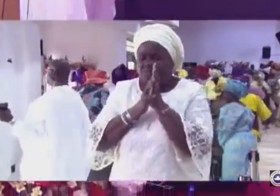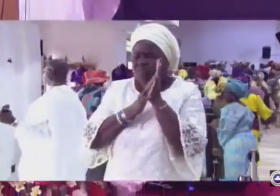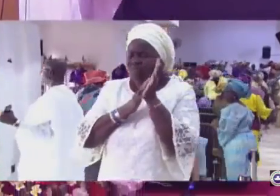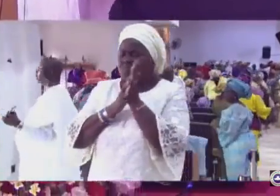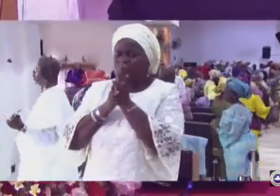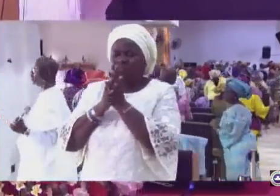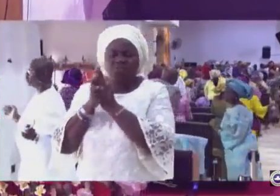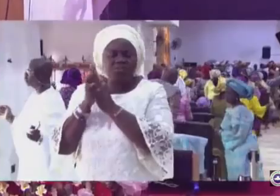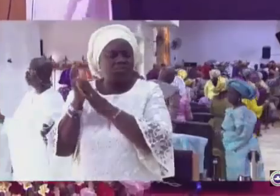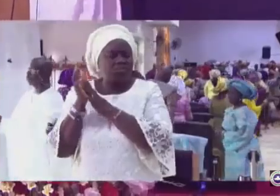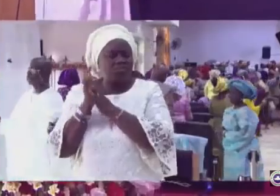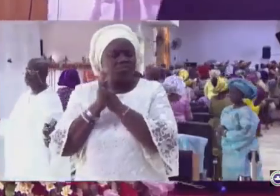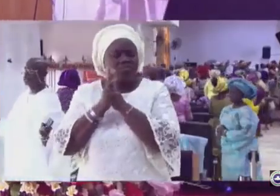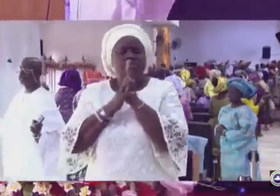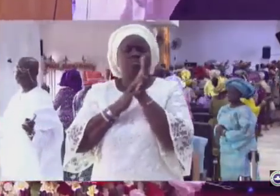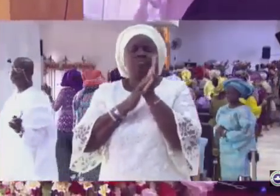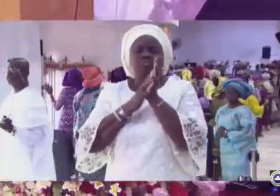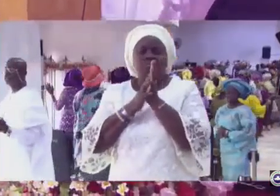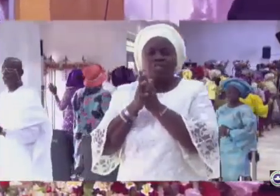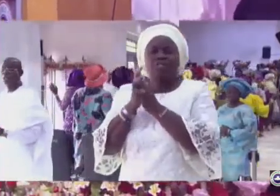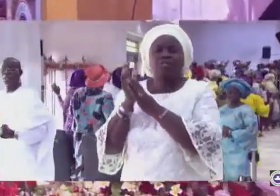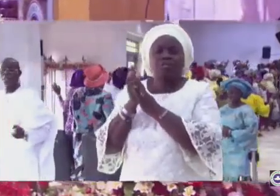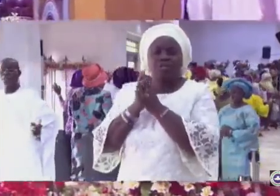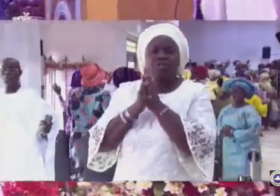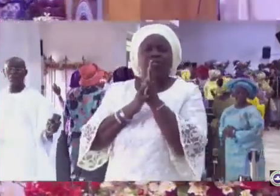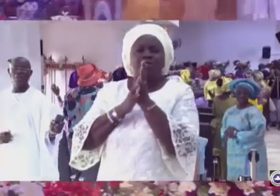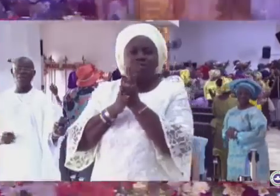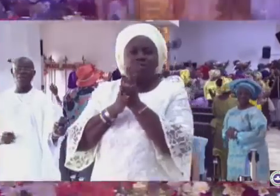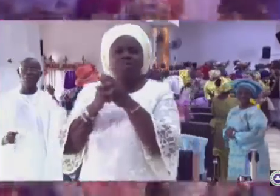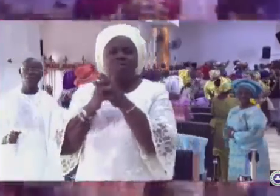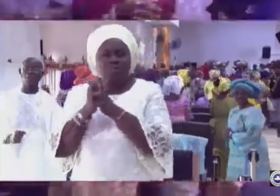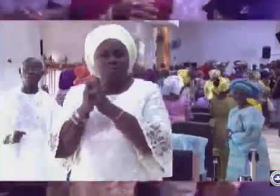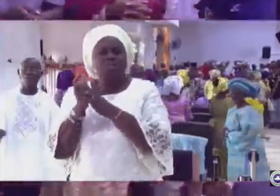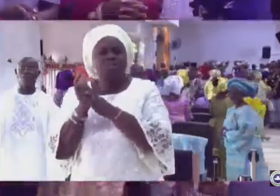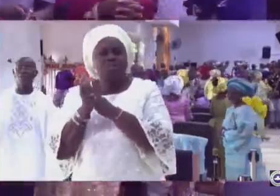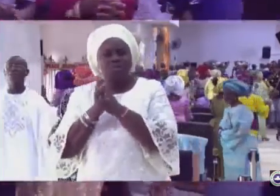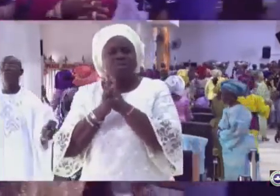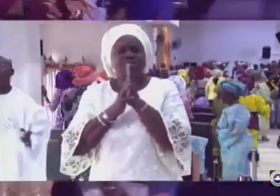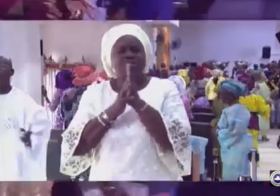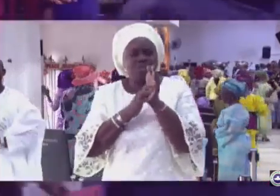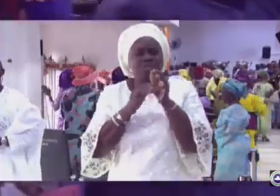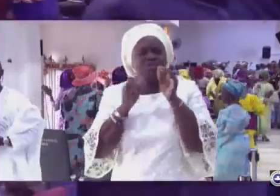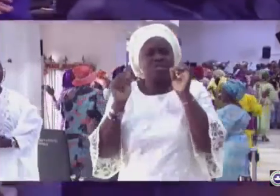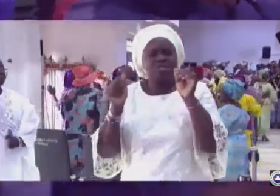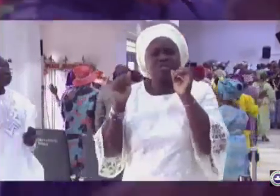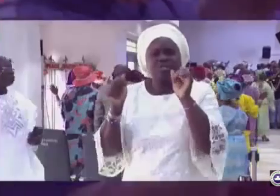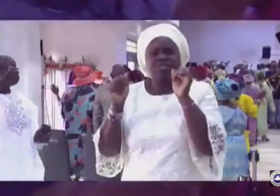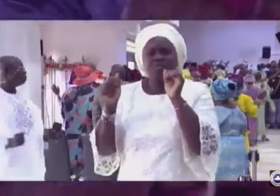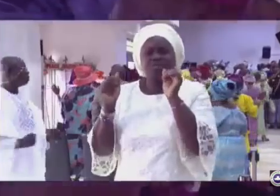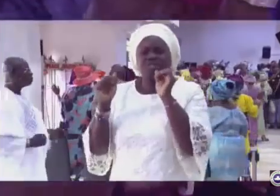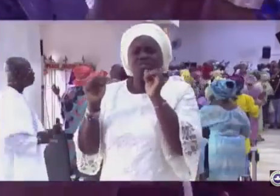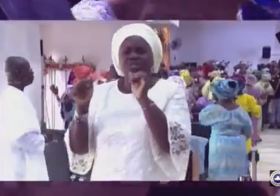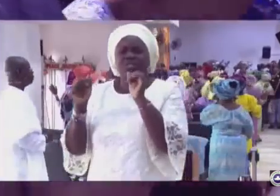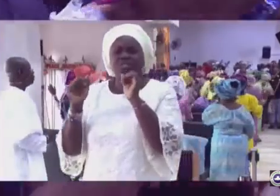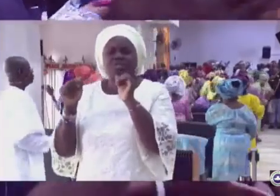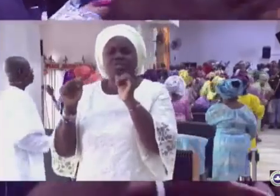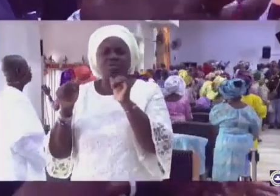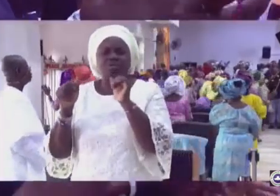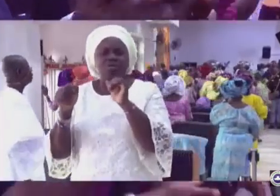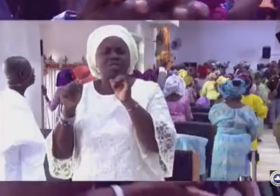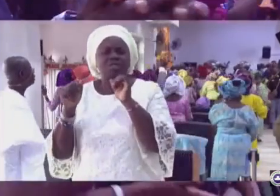today. Thank you, Lord. We give you all the glory, Lord. Thank you, Father.